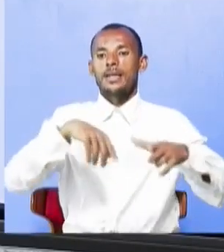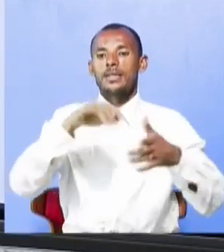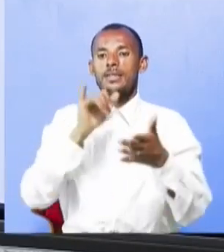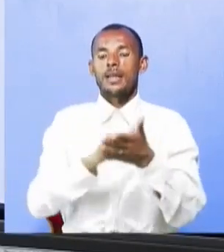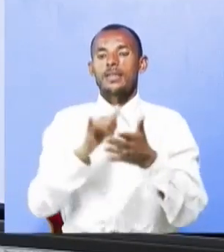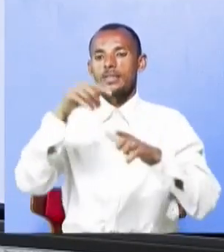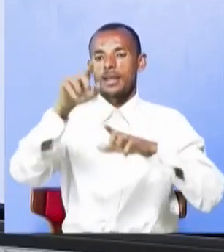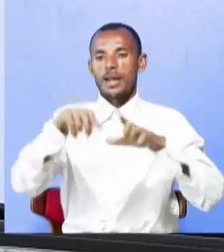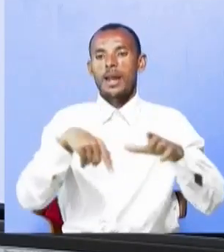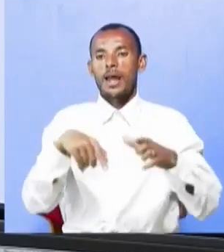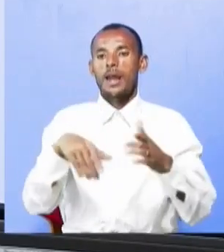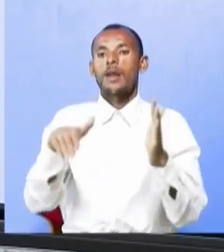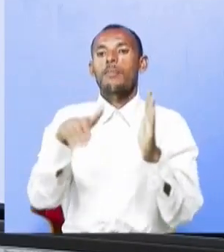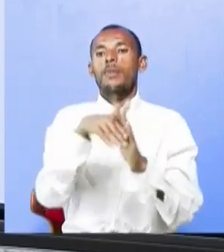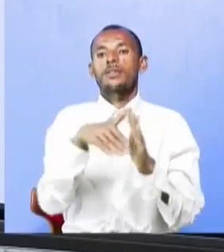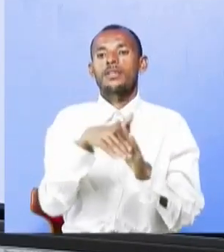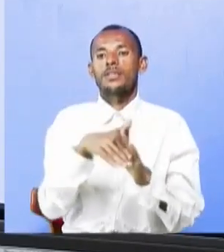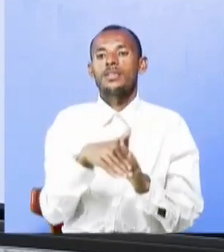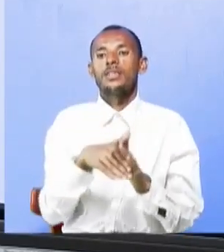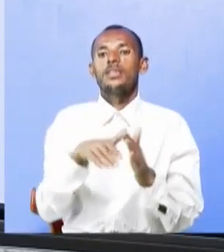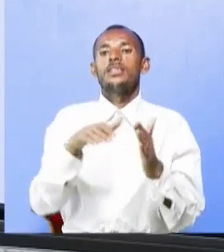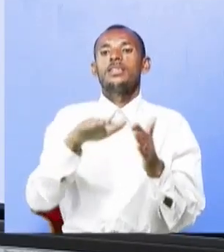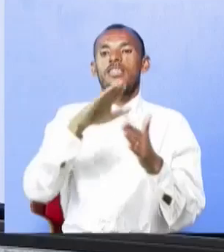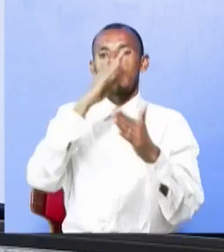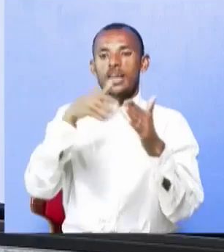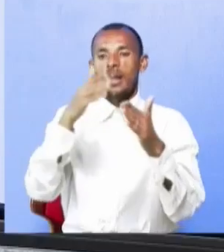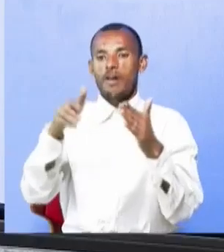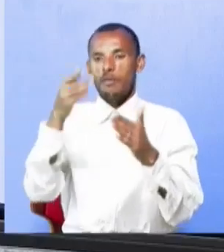straight line represents the graph of